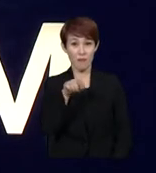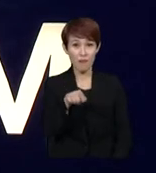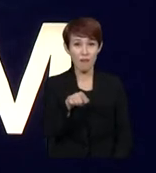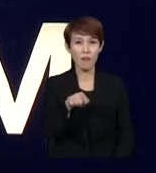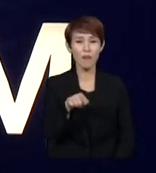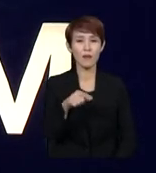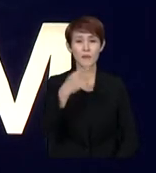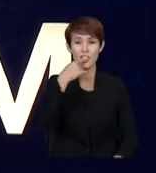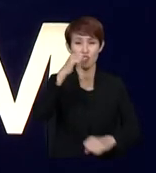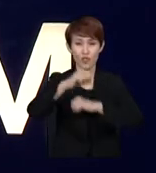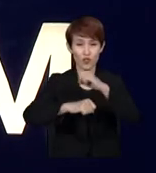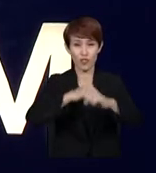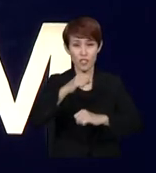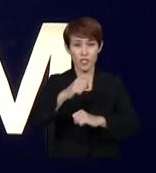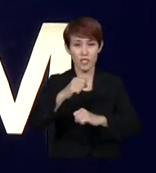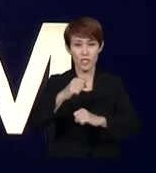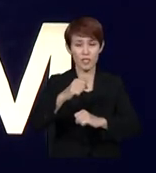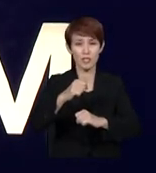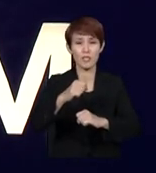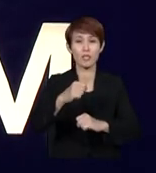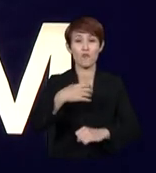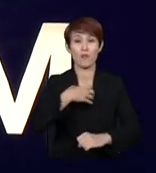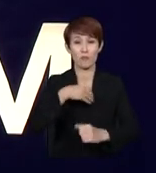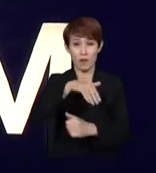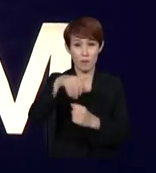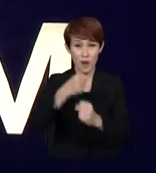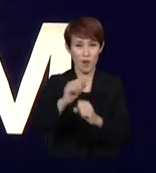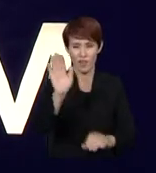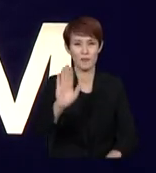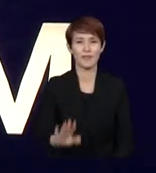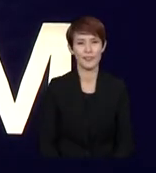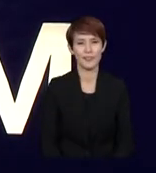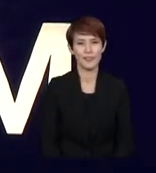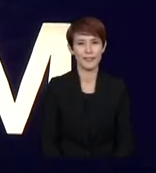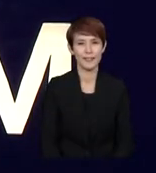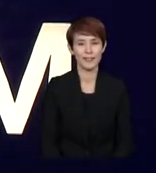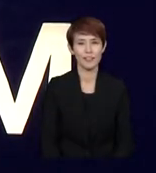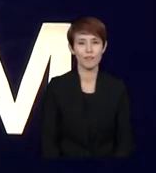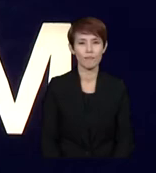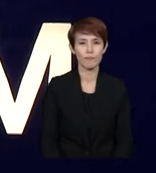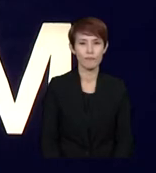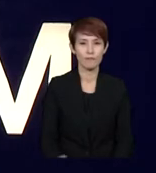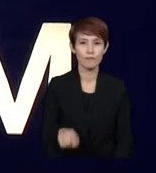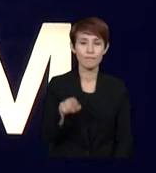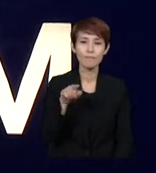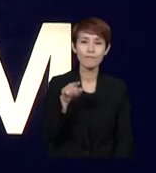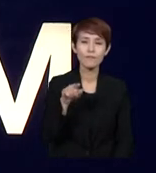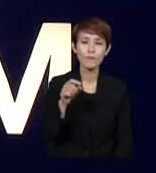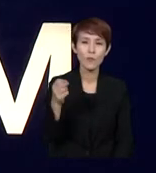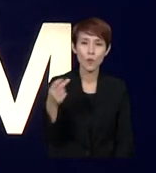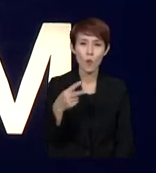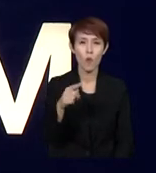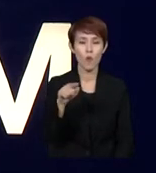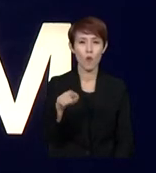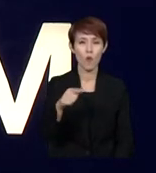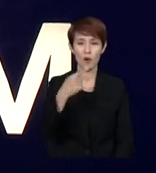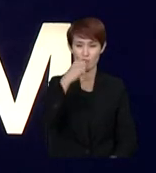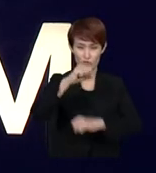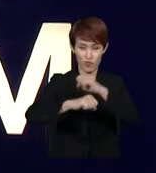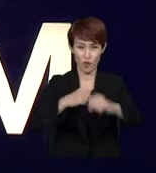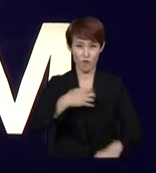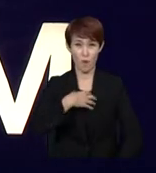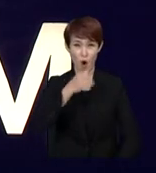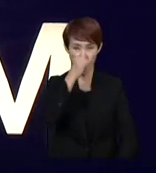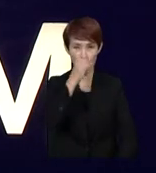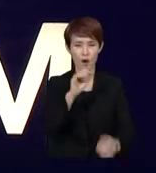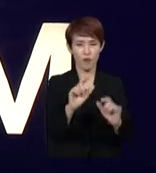as I understand it, and what certainly is dangerous to democracy, is anti-pluralism. To basically claim at the level of